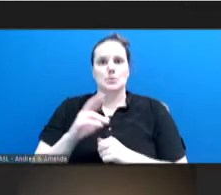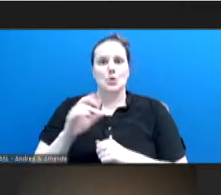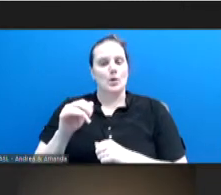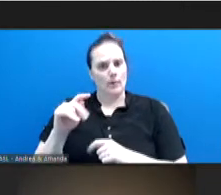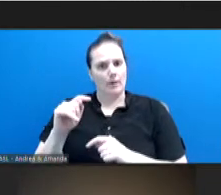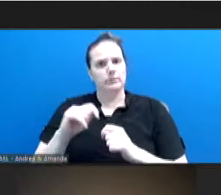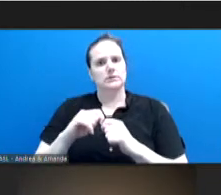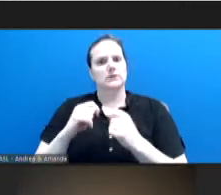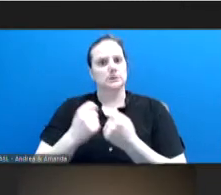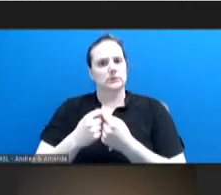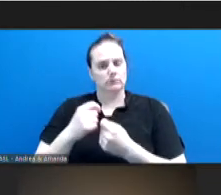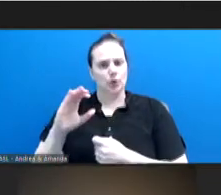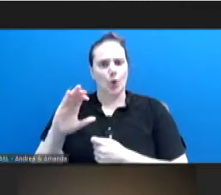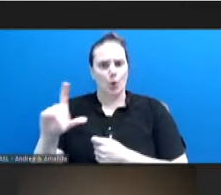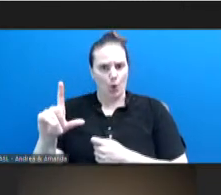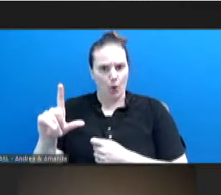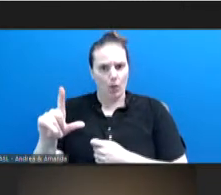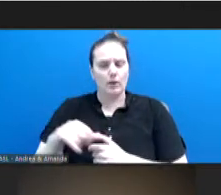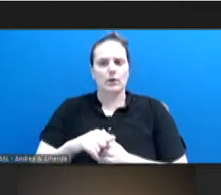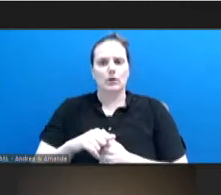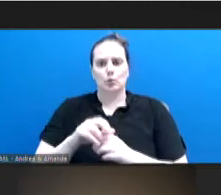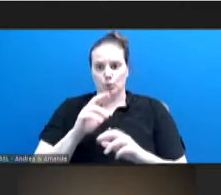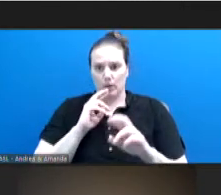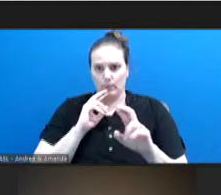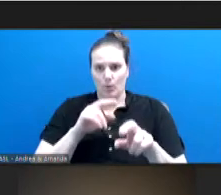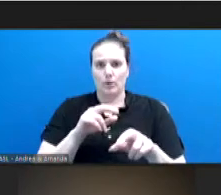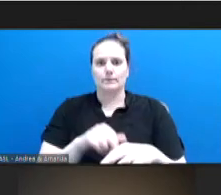and about COCO report.